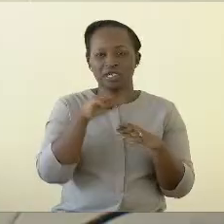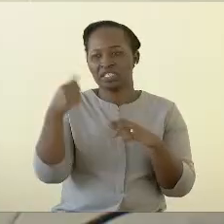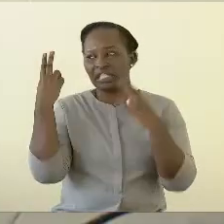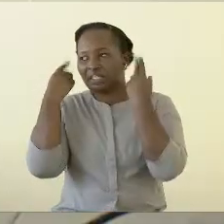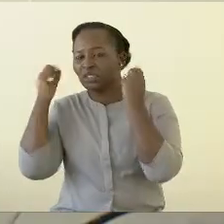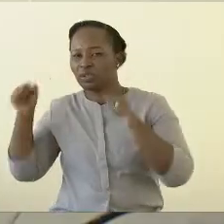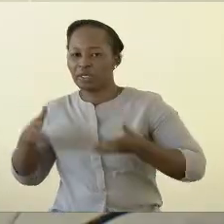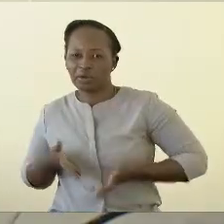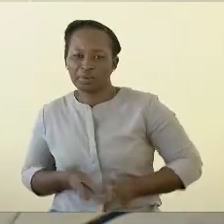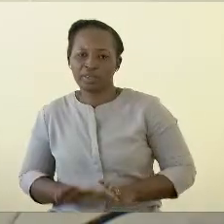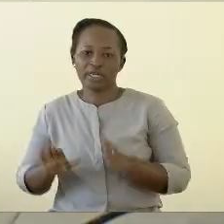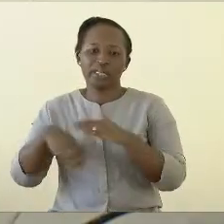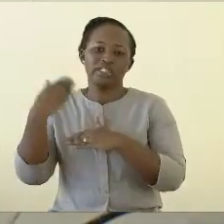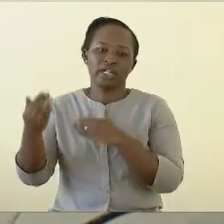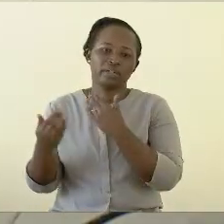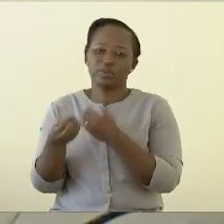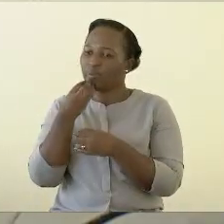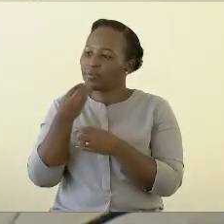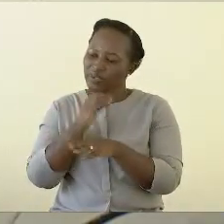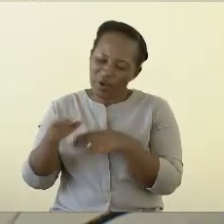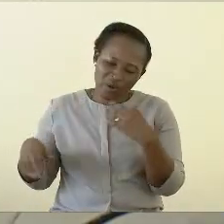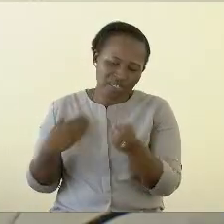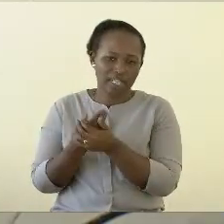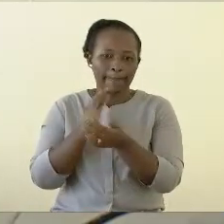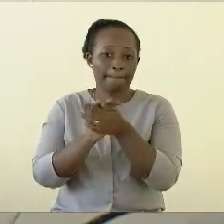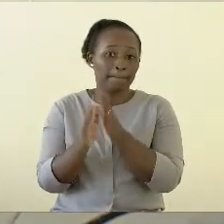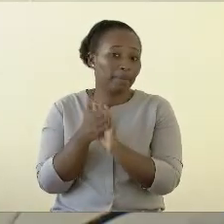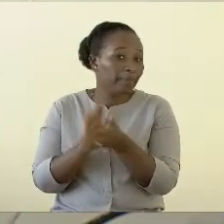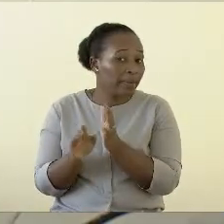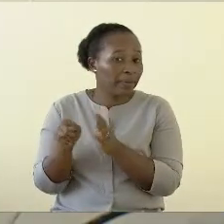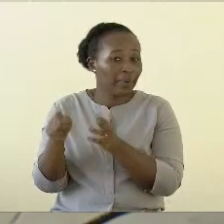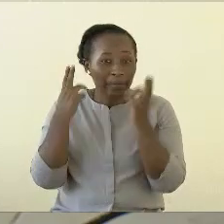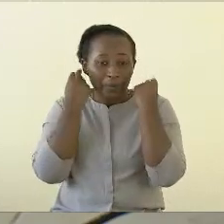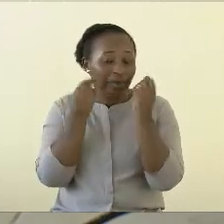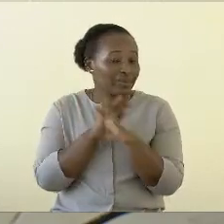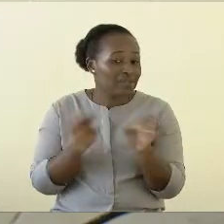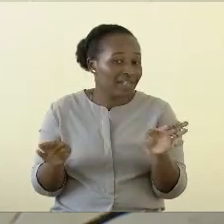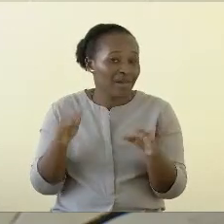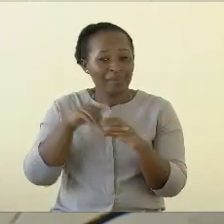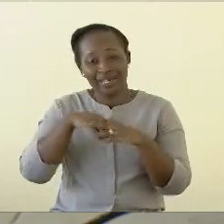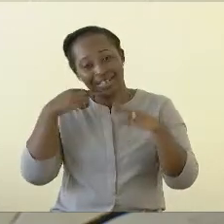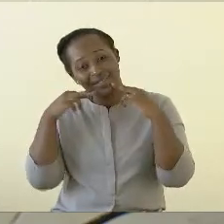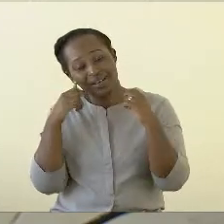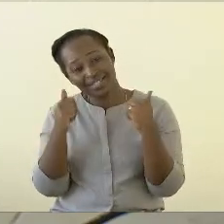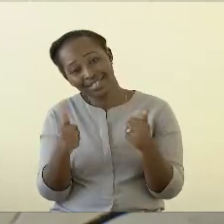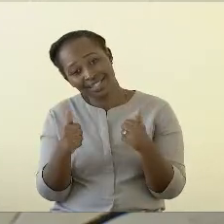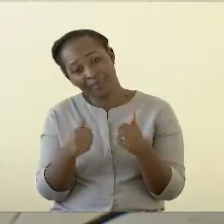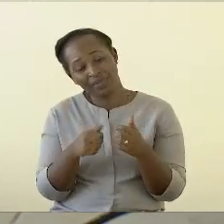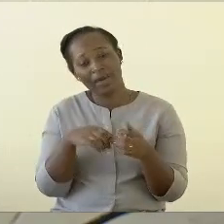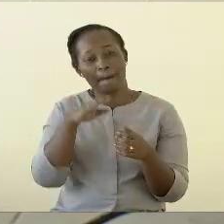then at the end of the day, you have 20 of them? Well, rabbit in a good restaurant, a